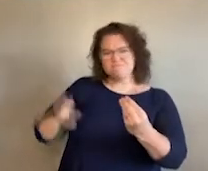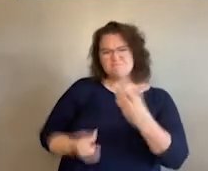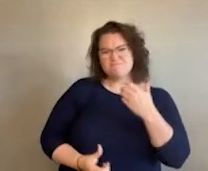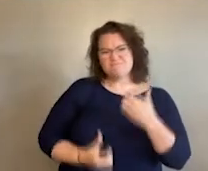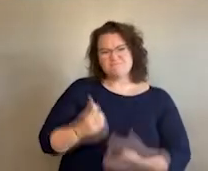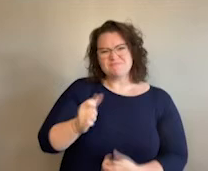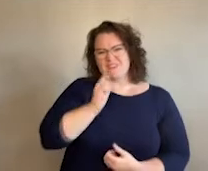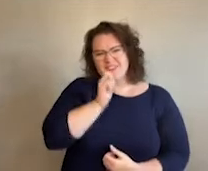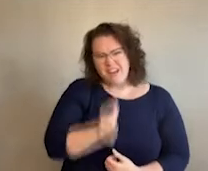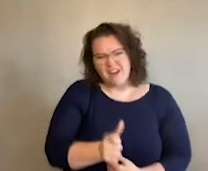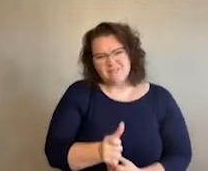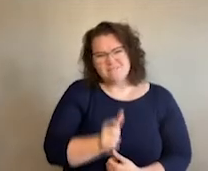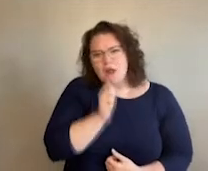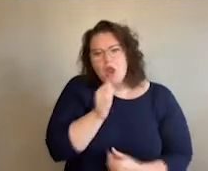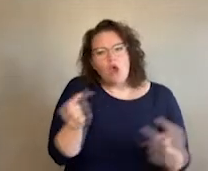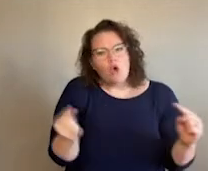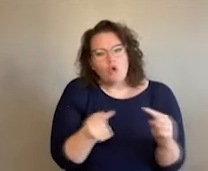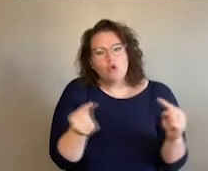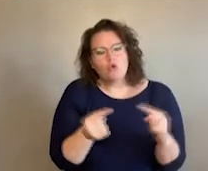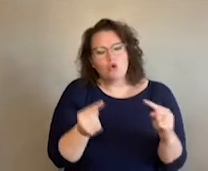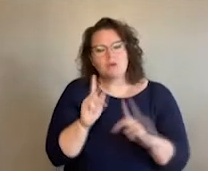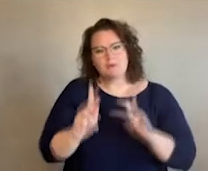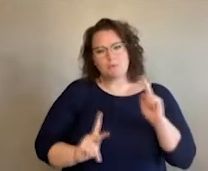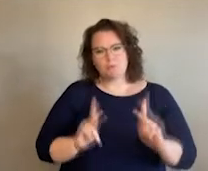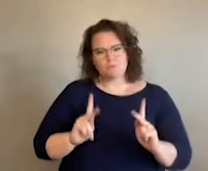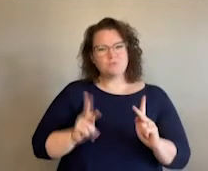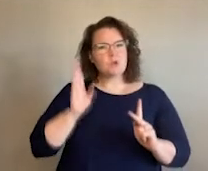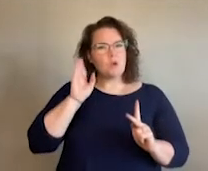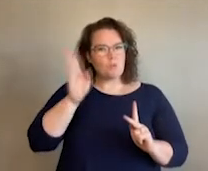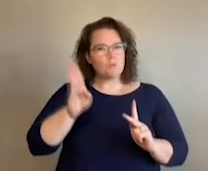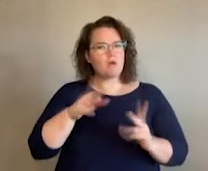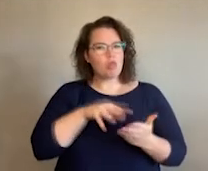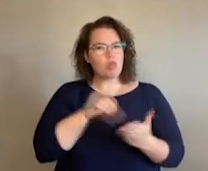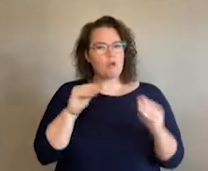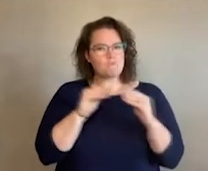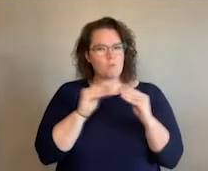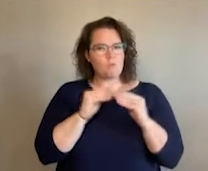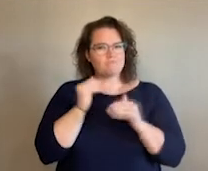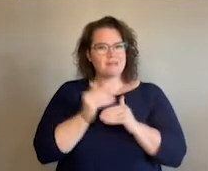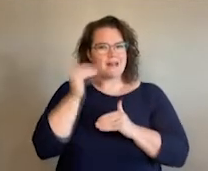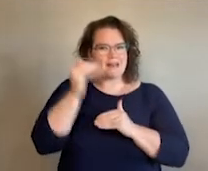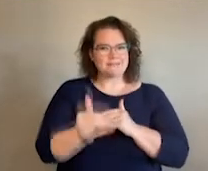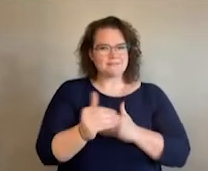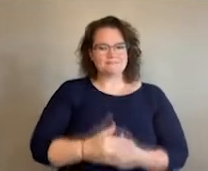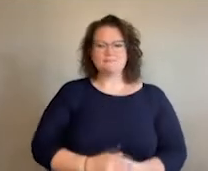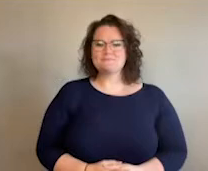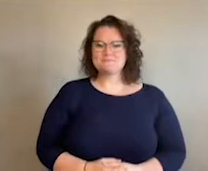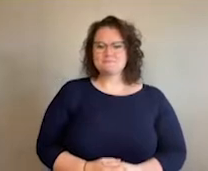most wolves are not any harm to humans, and you'll learn about that in the next segment.